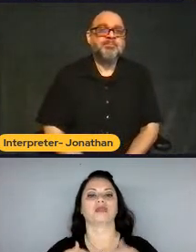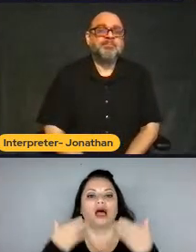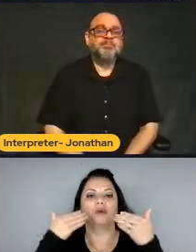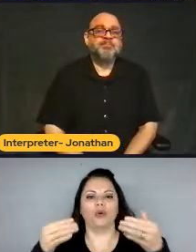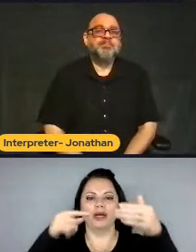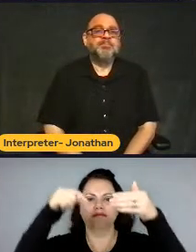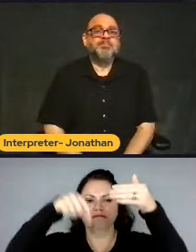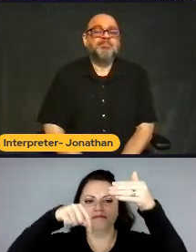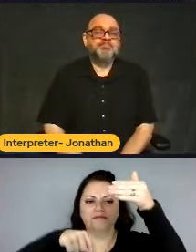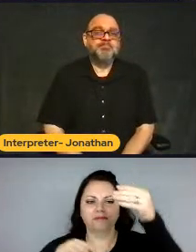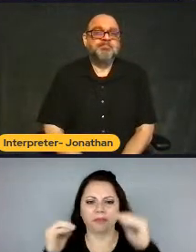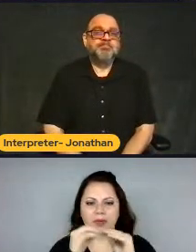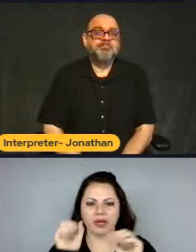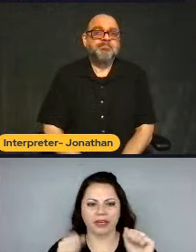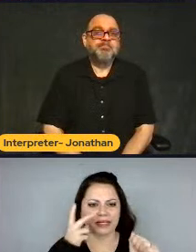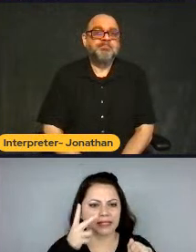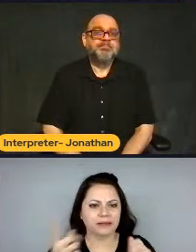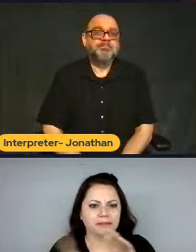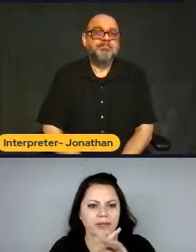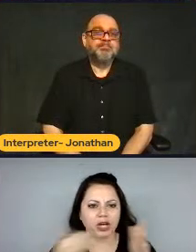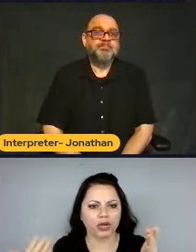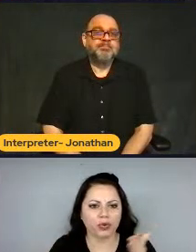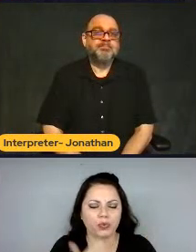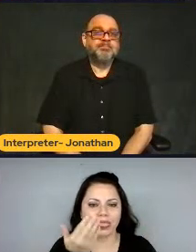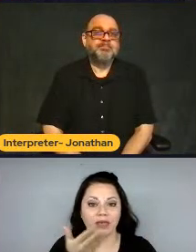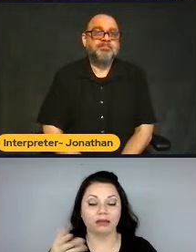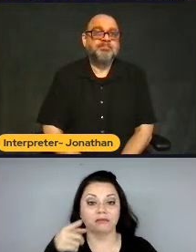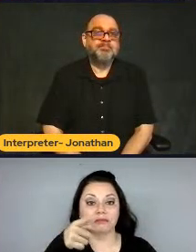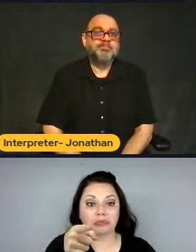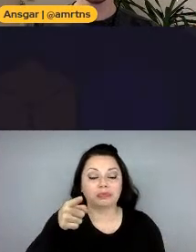and now we see a new thing. Those of you